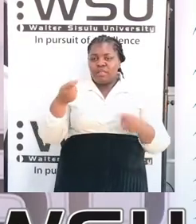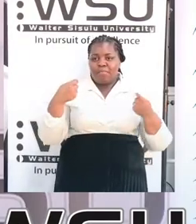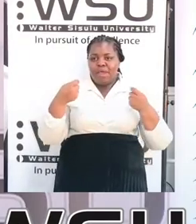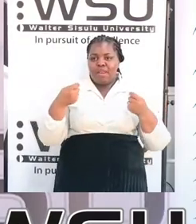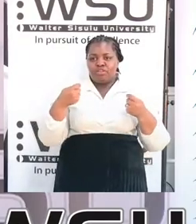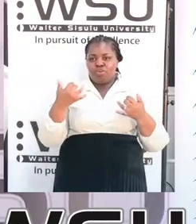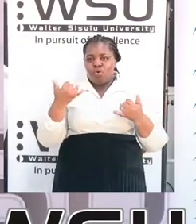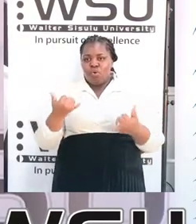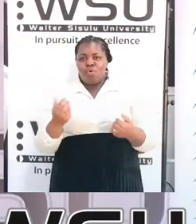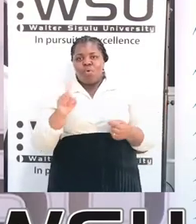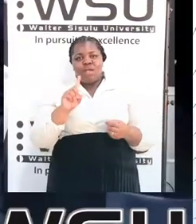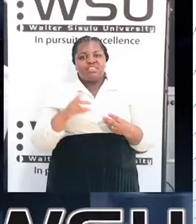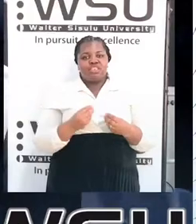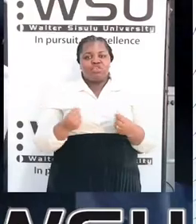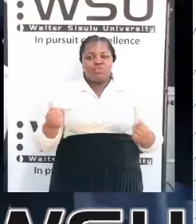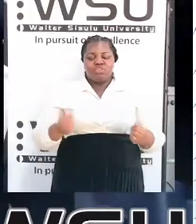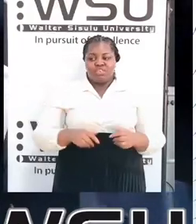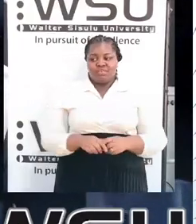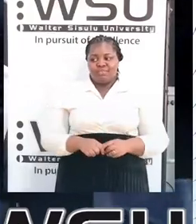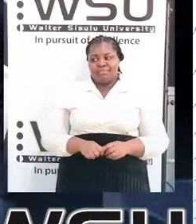management gokintoni solution.